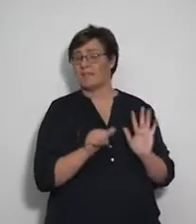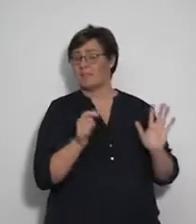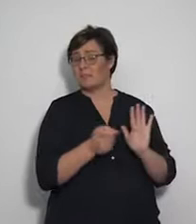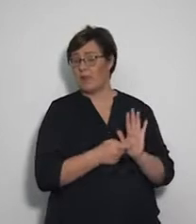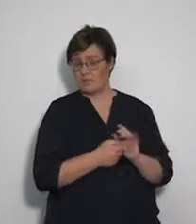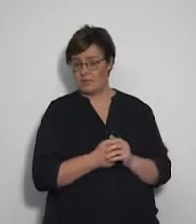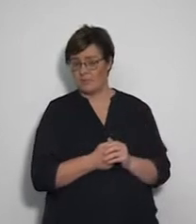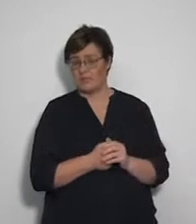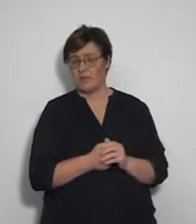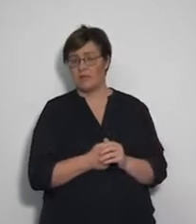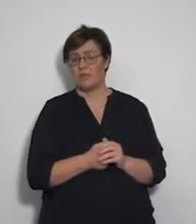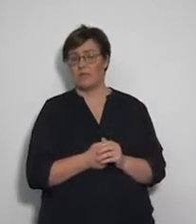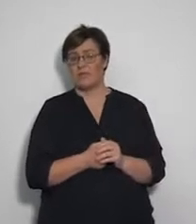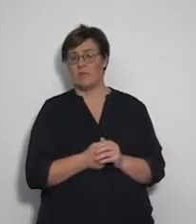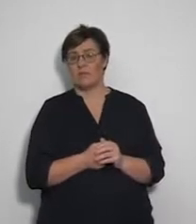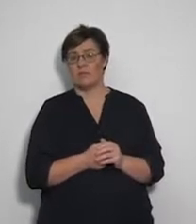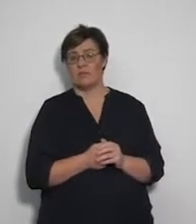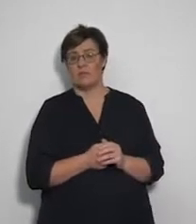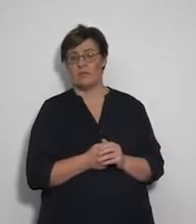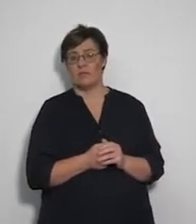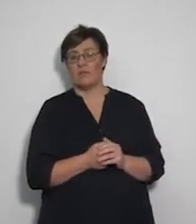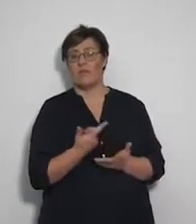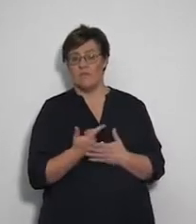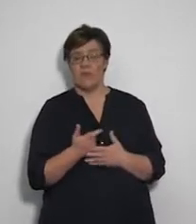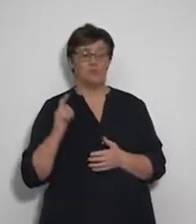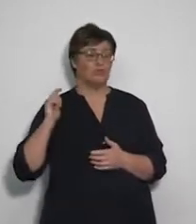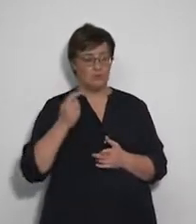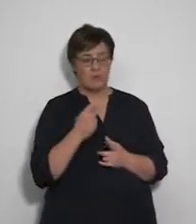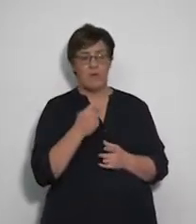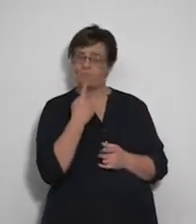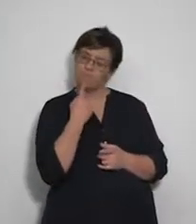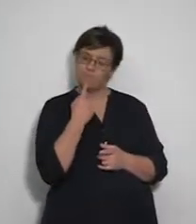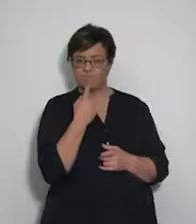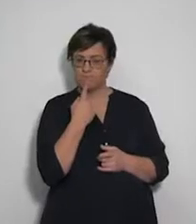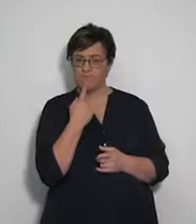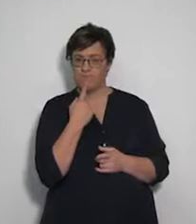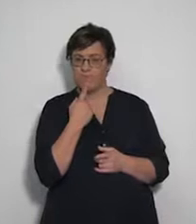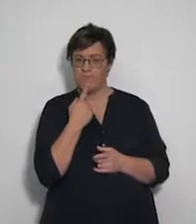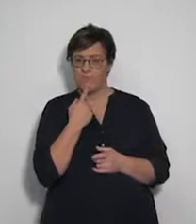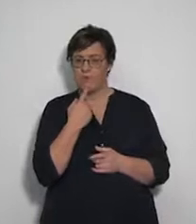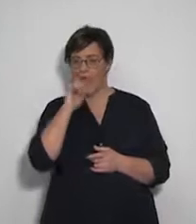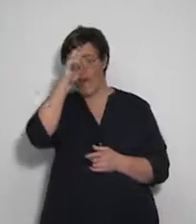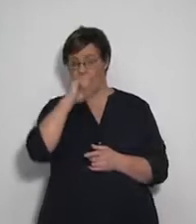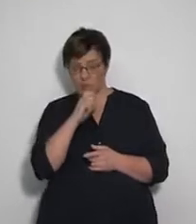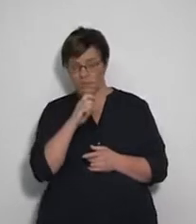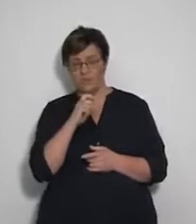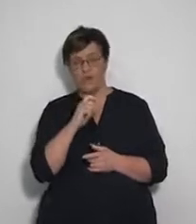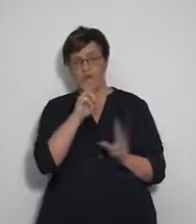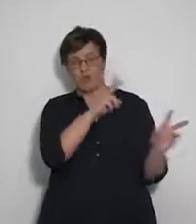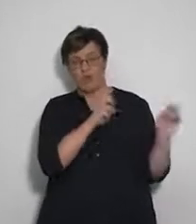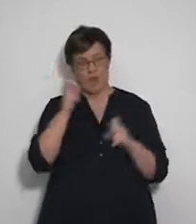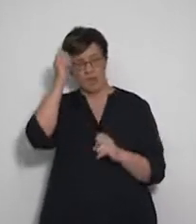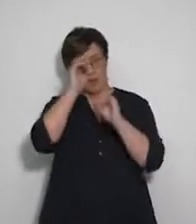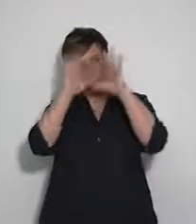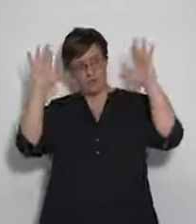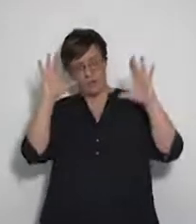6 marks. And so again, if you are traditionally inclined to being able to have that image of DNA replication